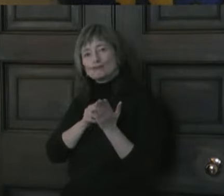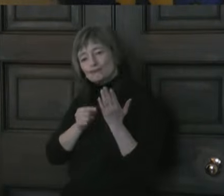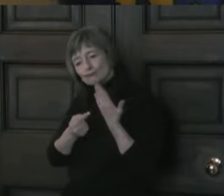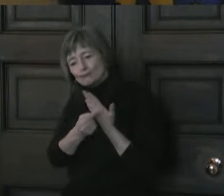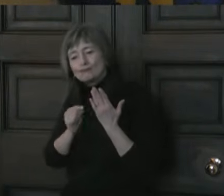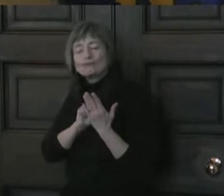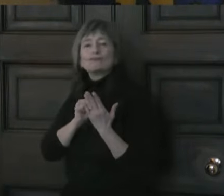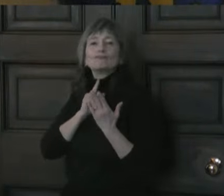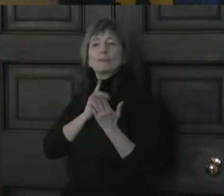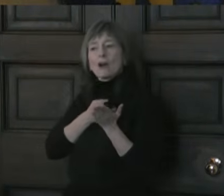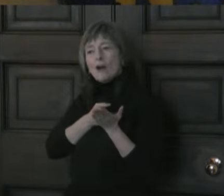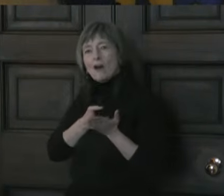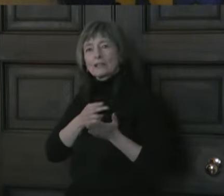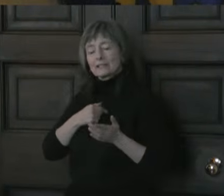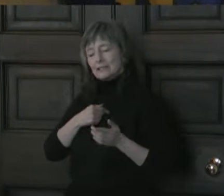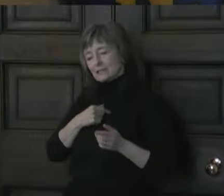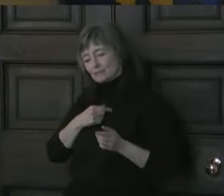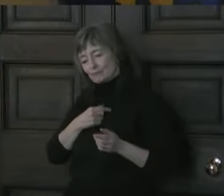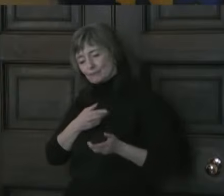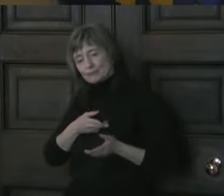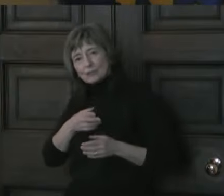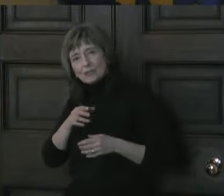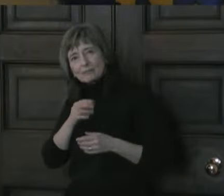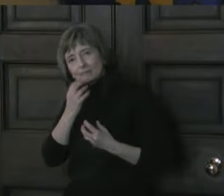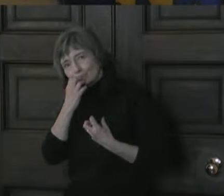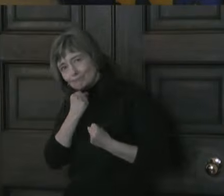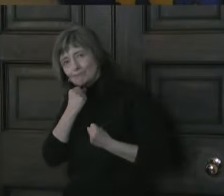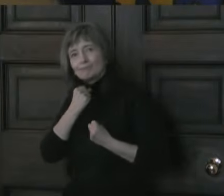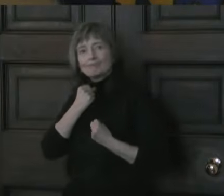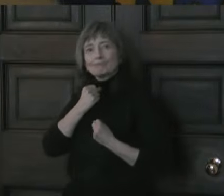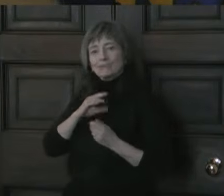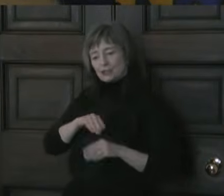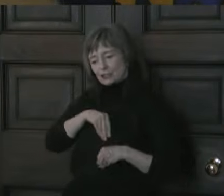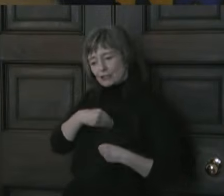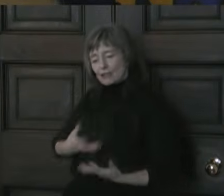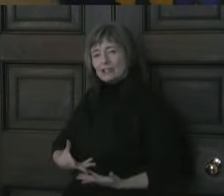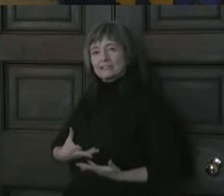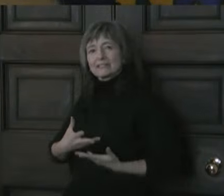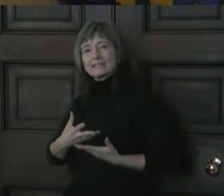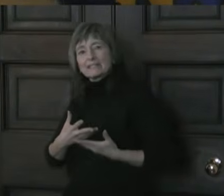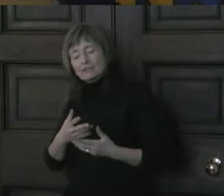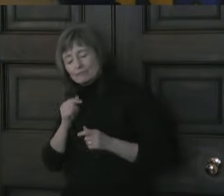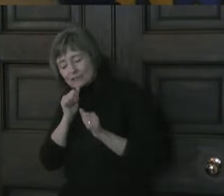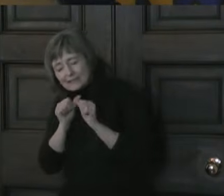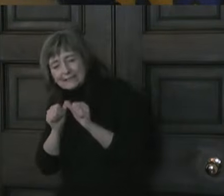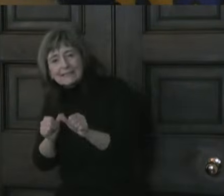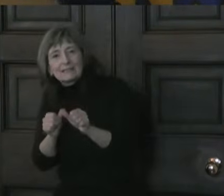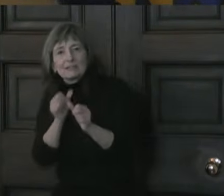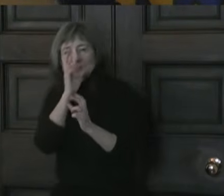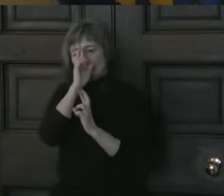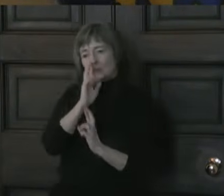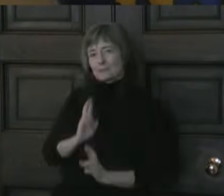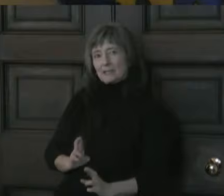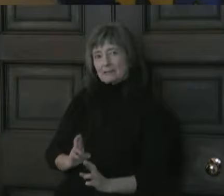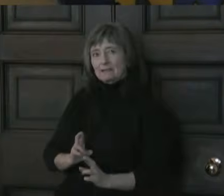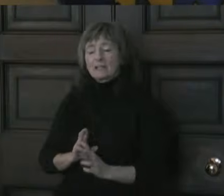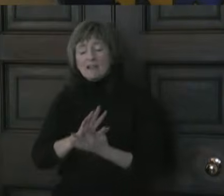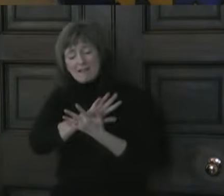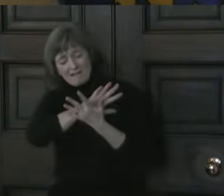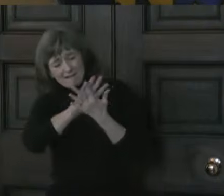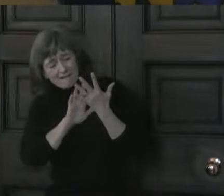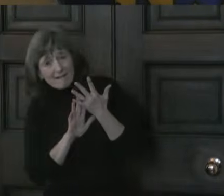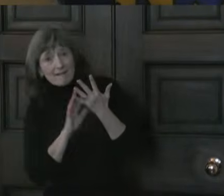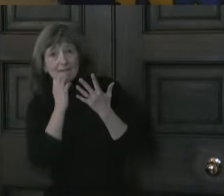honesty, empathy, generosity, resilience, and respect. These values are at the